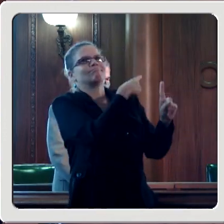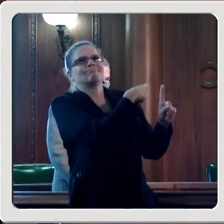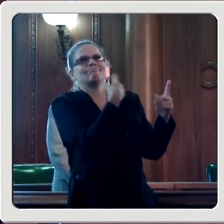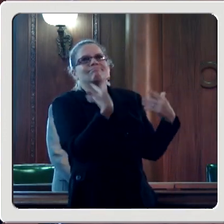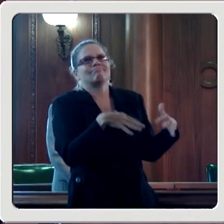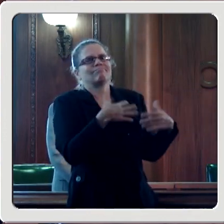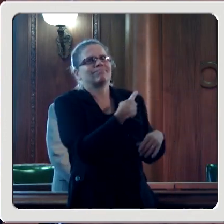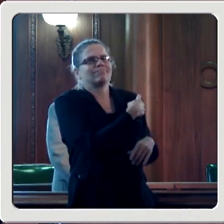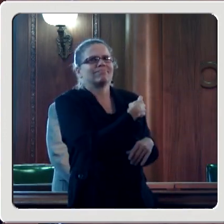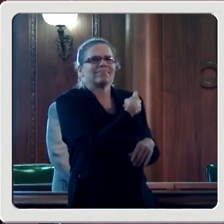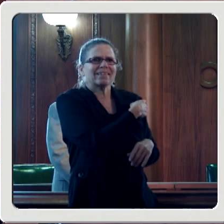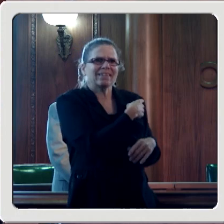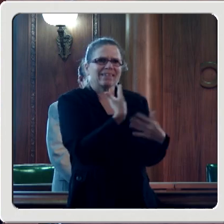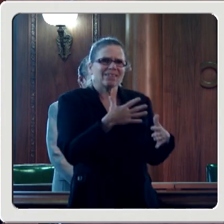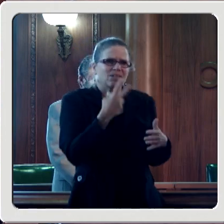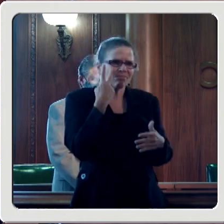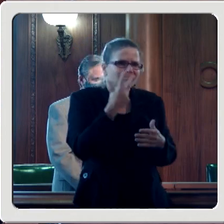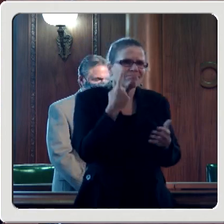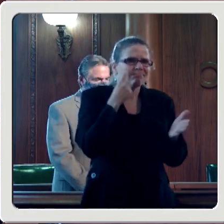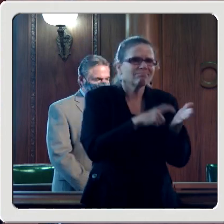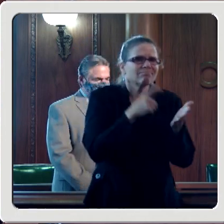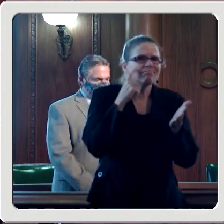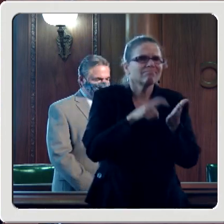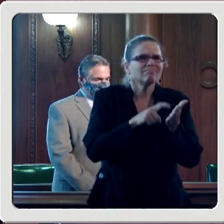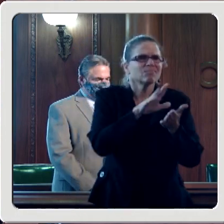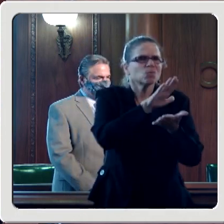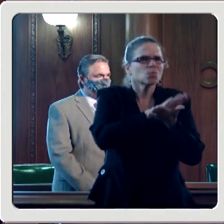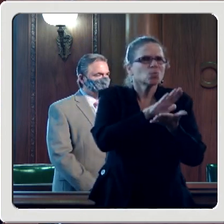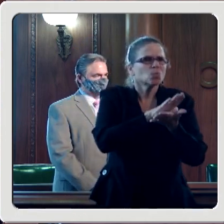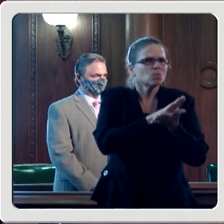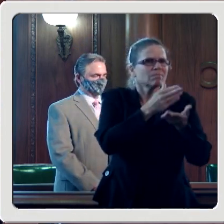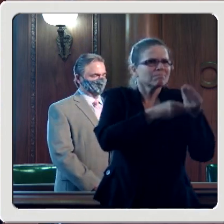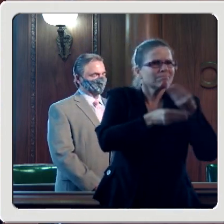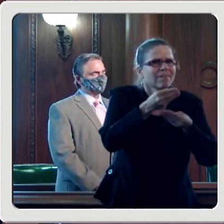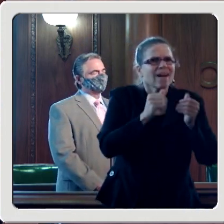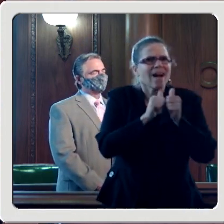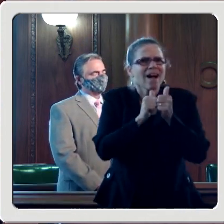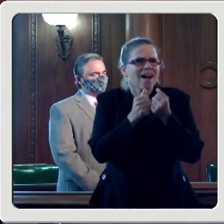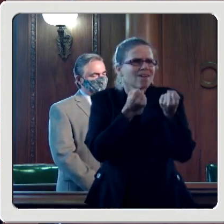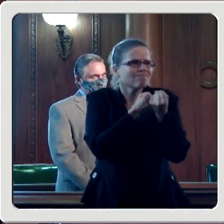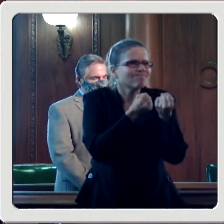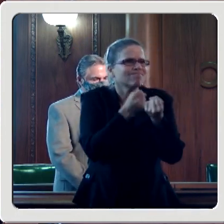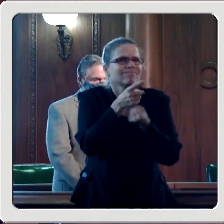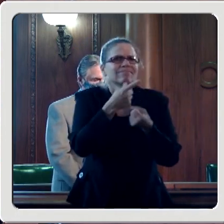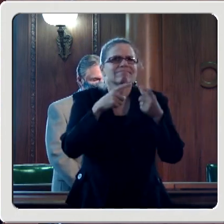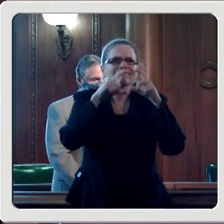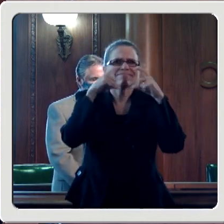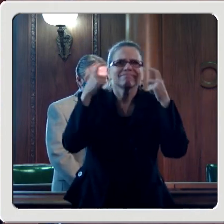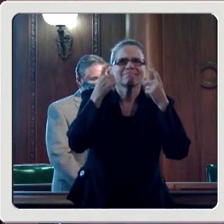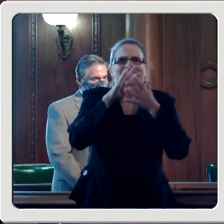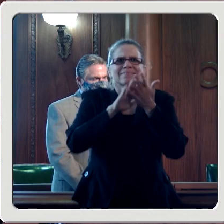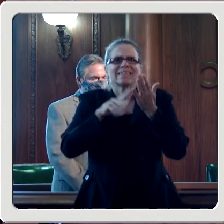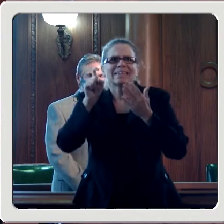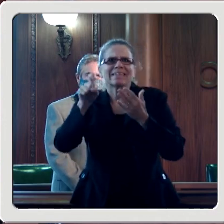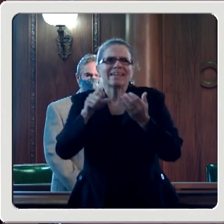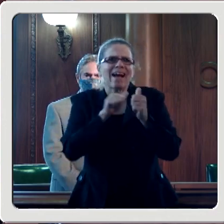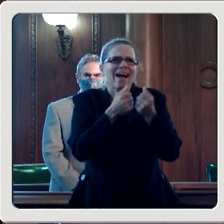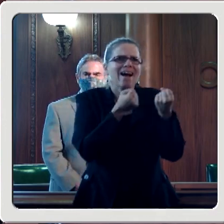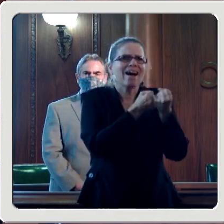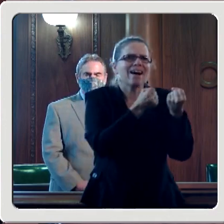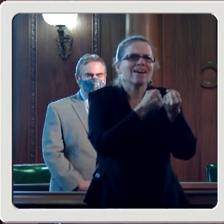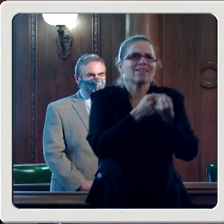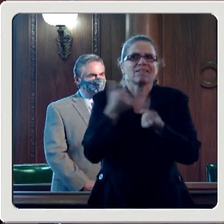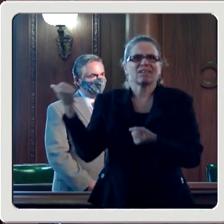set budget yet from the state, and helped us purchase the PPE to open, gave us millions to